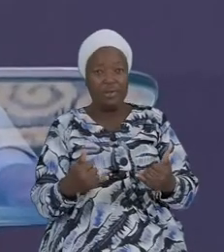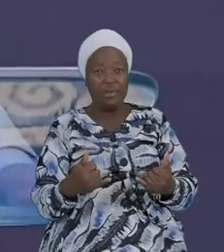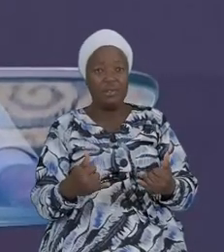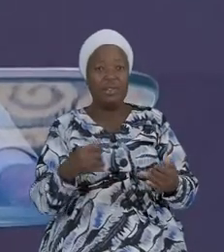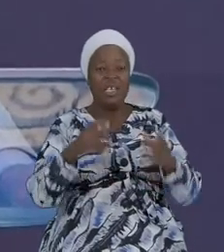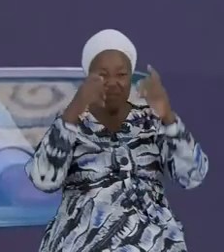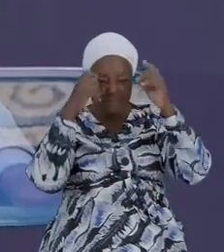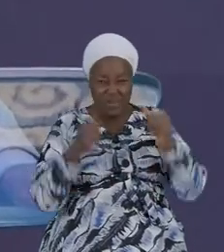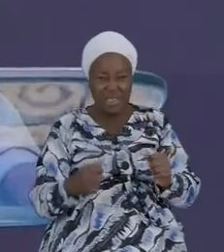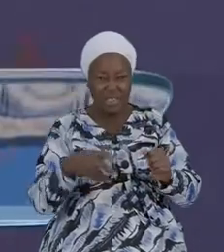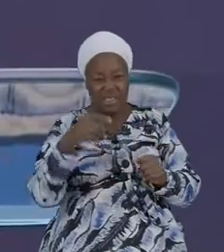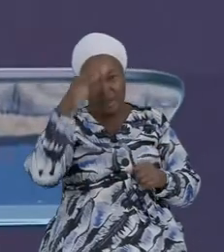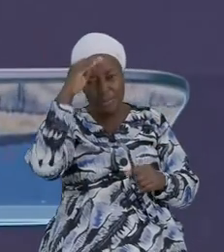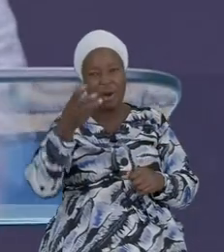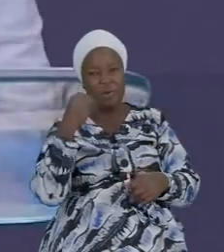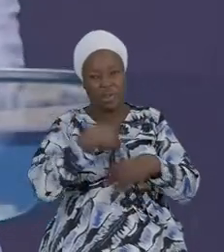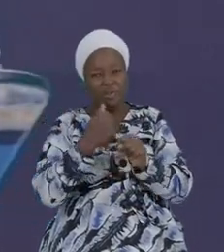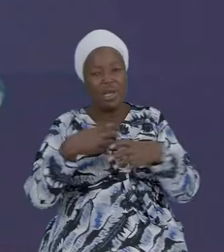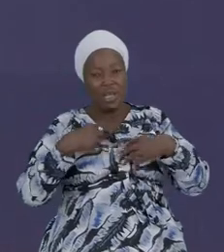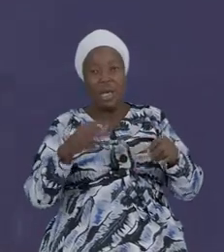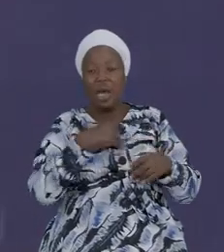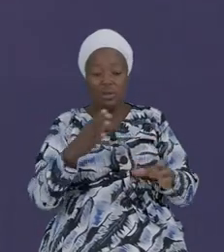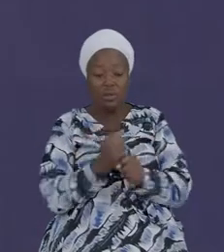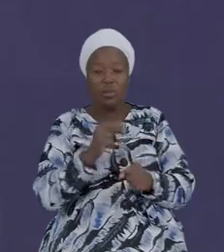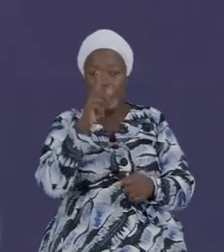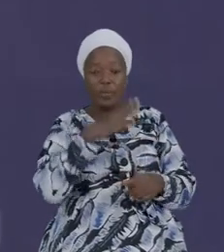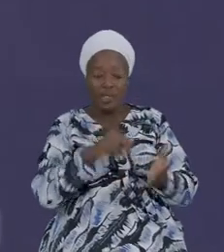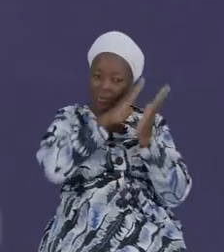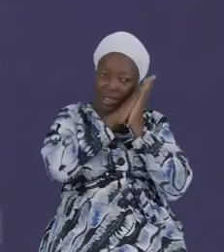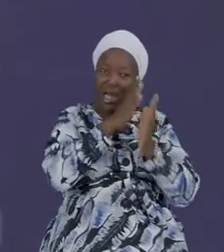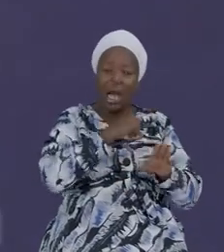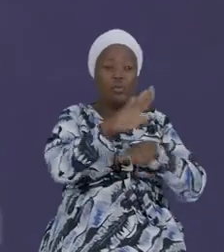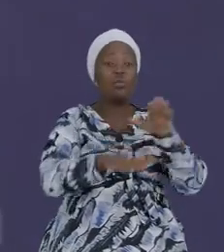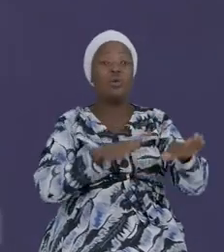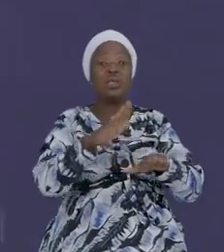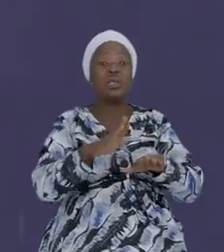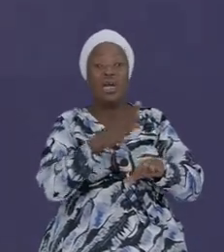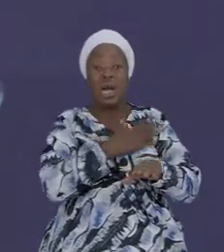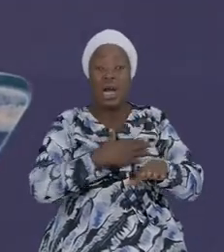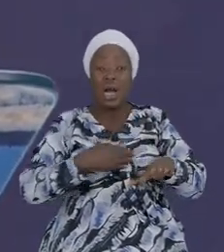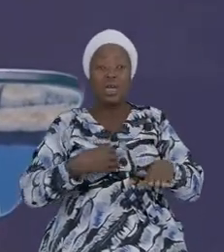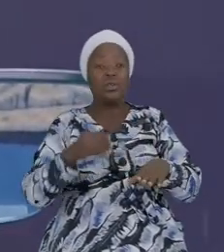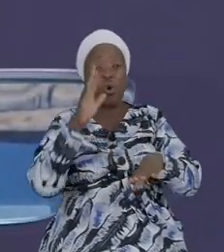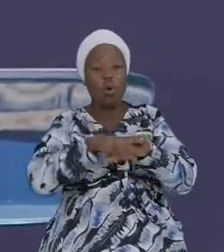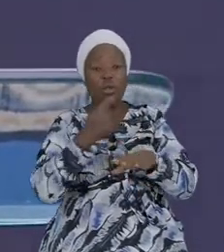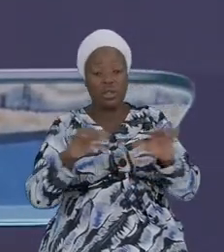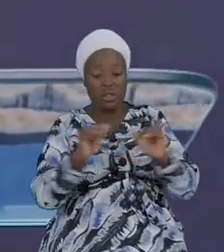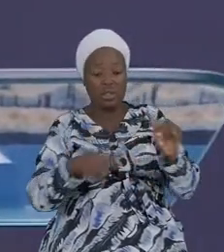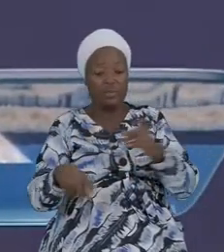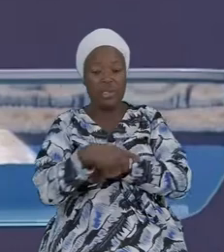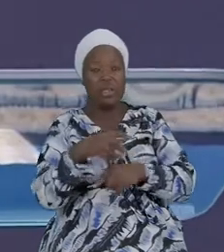Immediately the man was made whole, and he took up his bed and walked. And on the same day